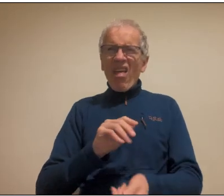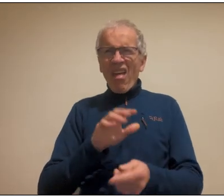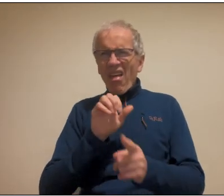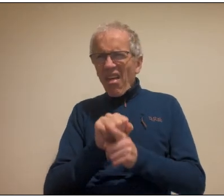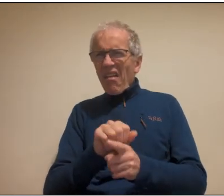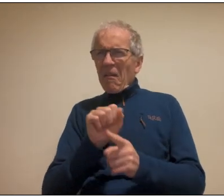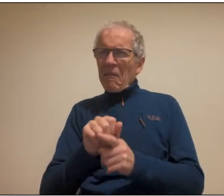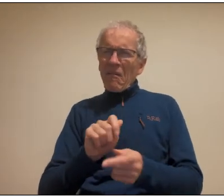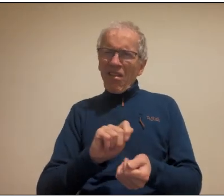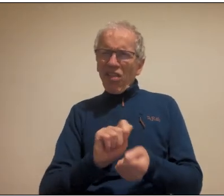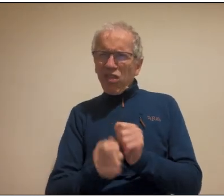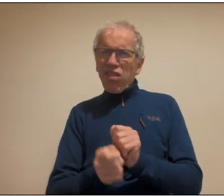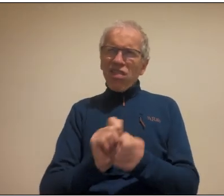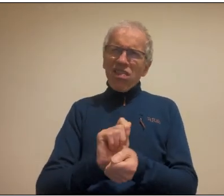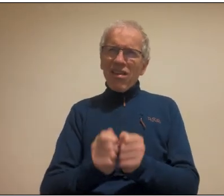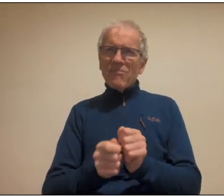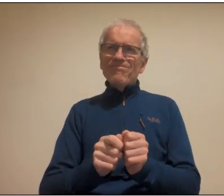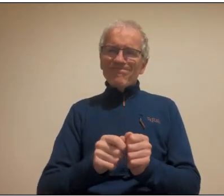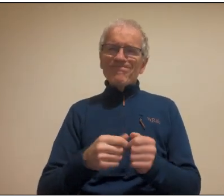pattern.